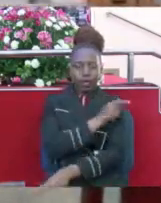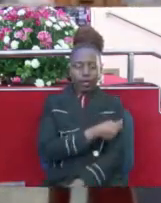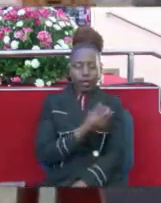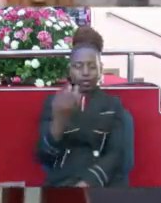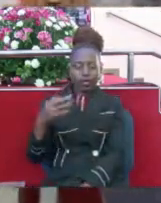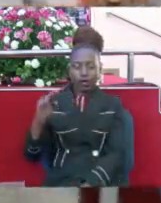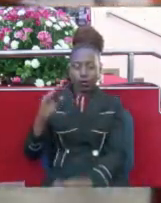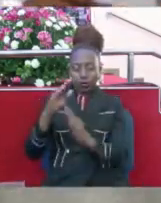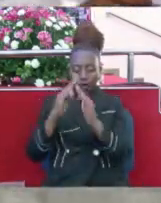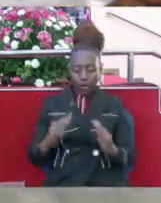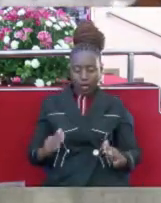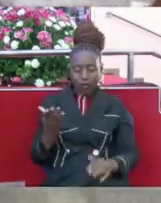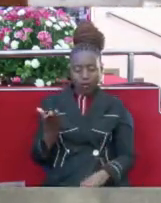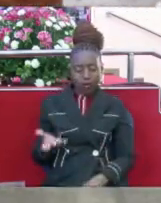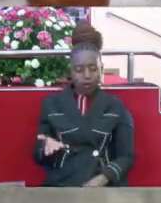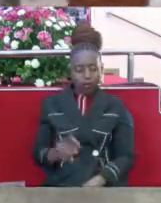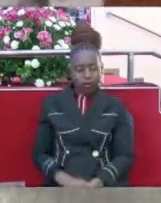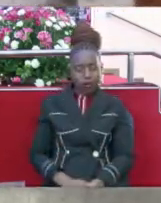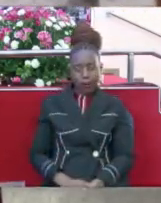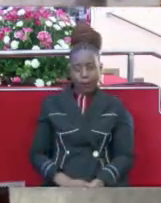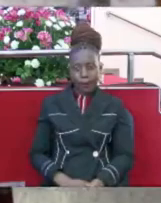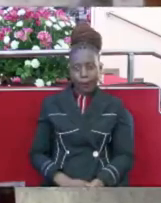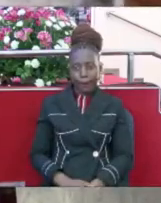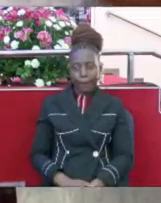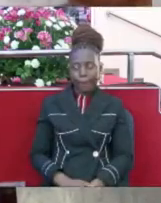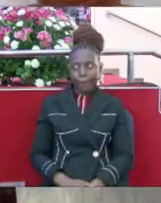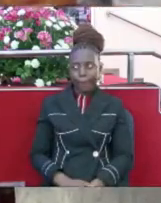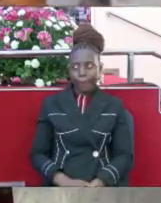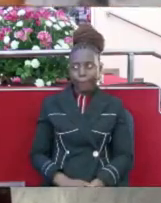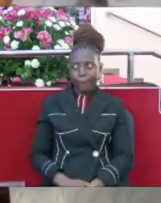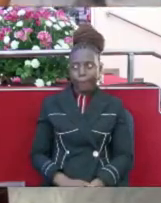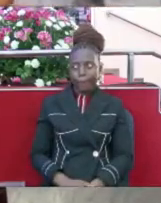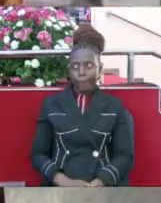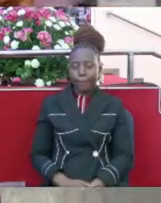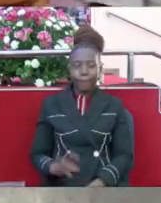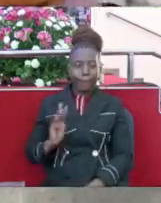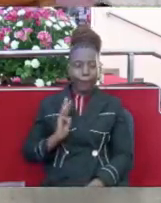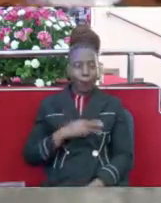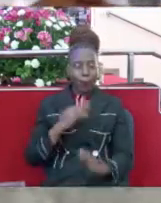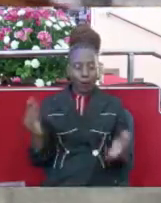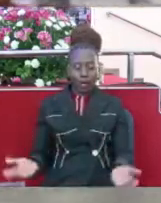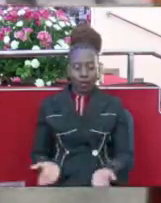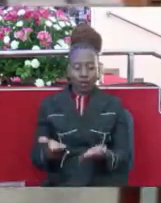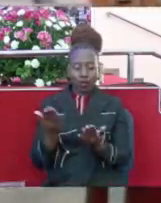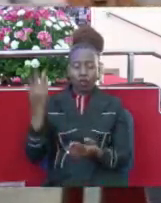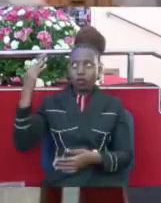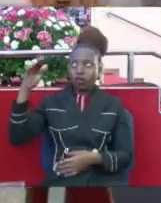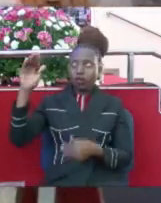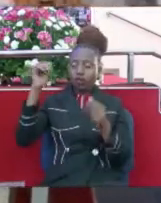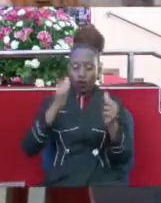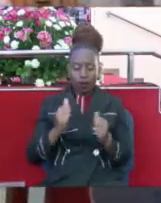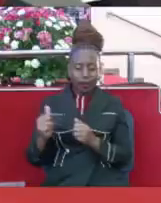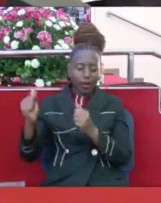of the anointing. Oh Jehovah God, we exalt your mighty name. Oh Lord,